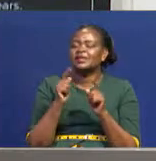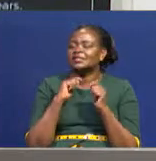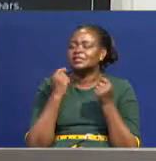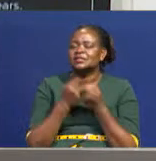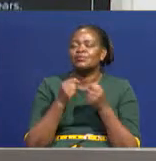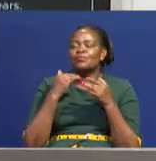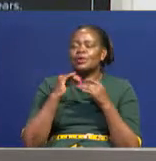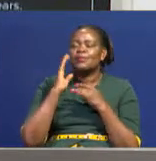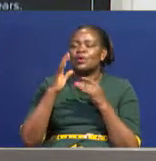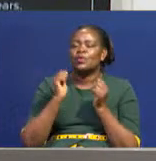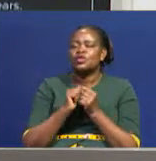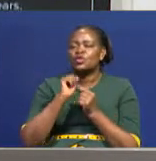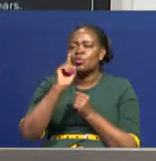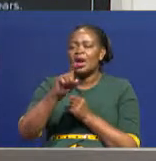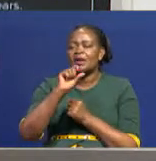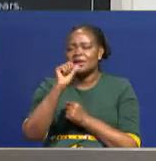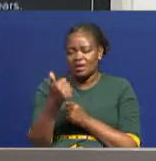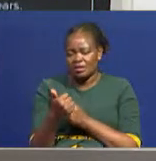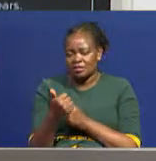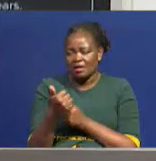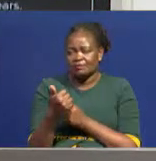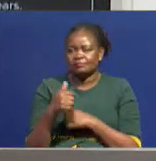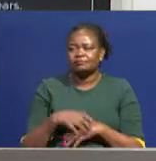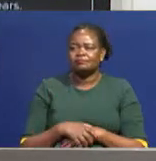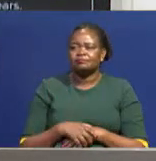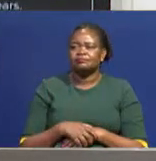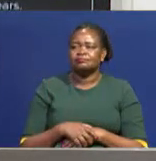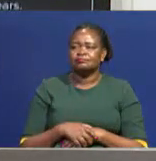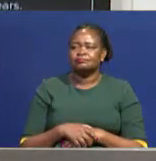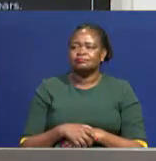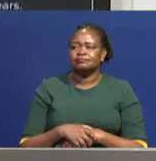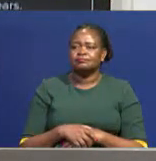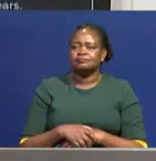Mauritania plays Egypt. I'm Bernardo Kumu. Have a restful night.